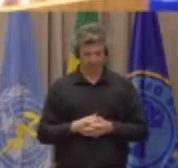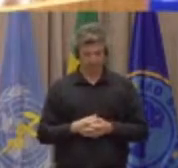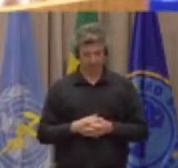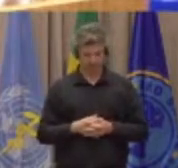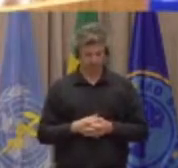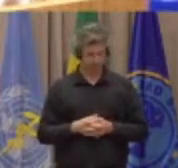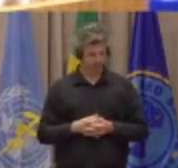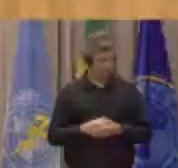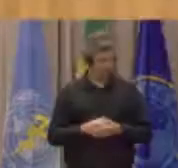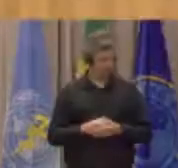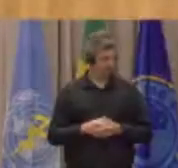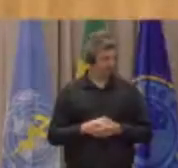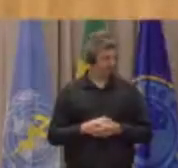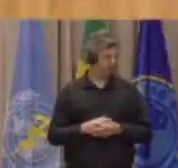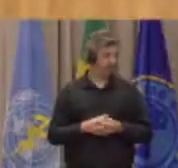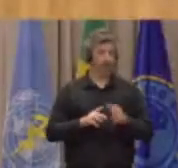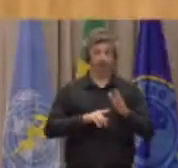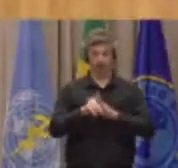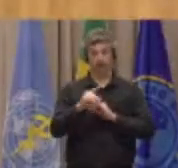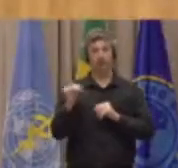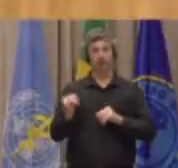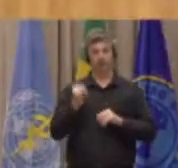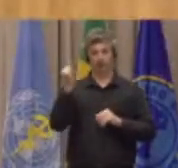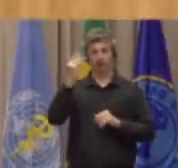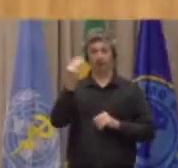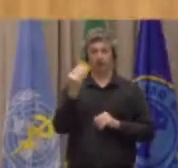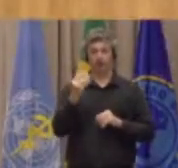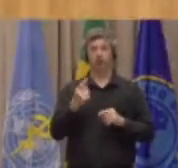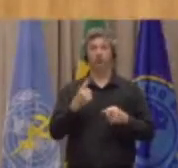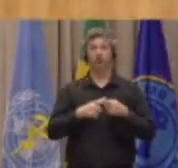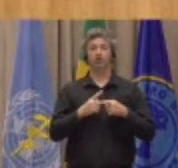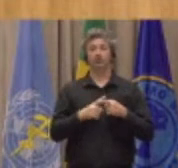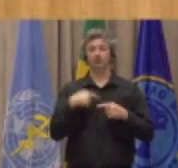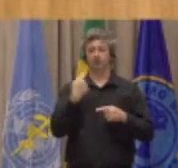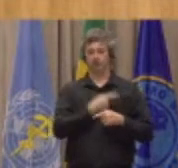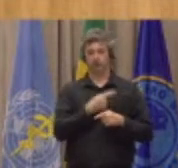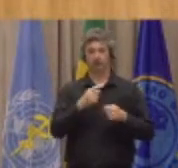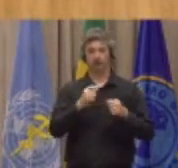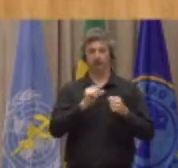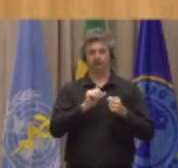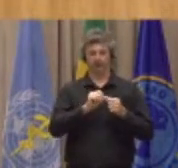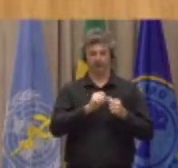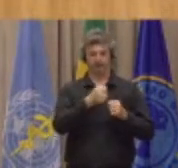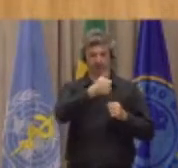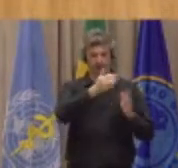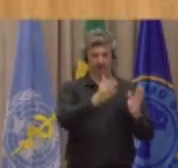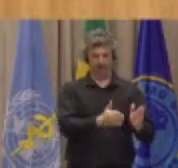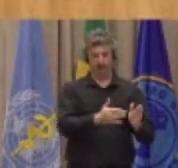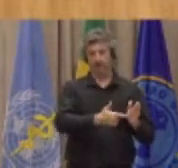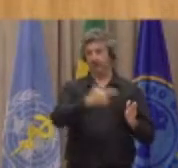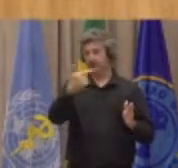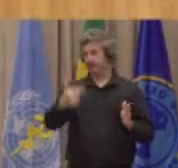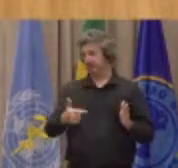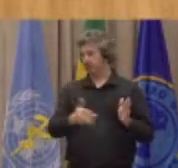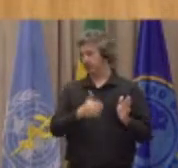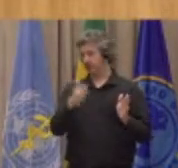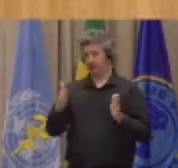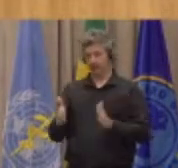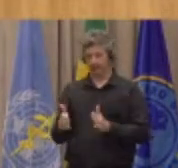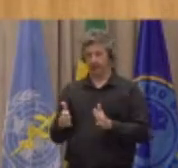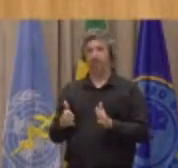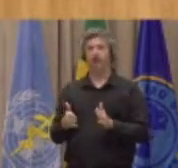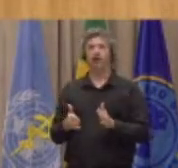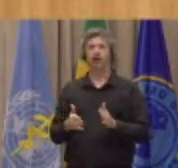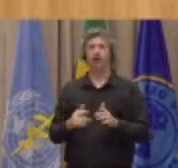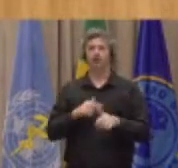had? That's a very good question. When we designed the second stage of the project,